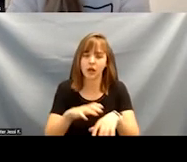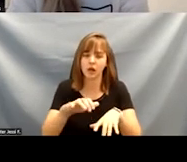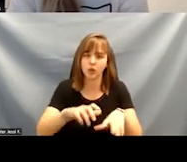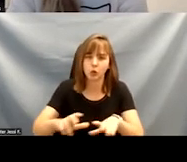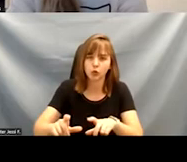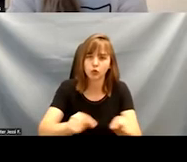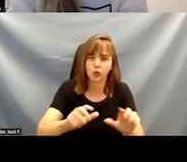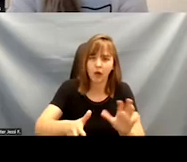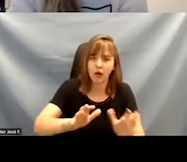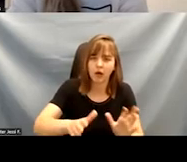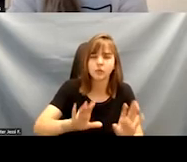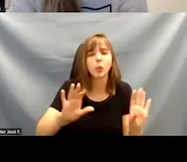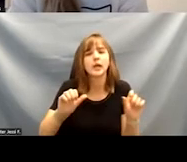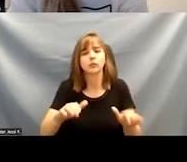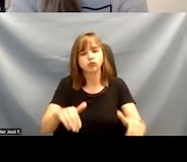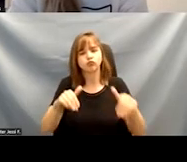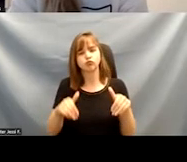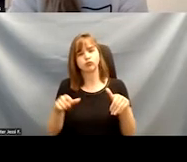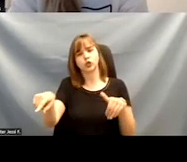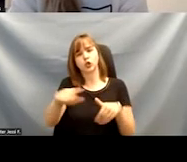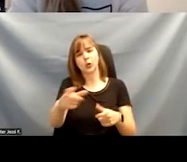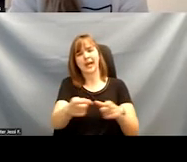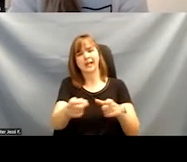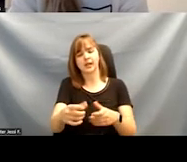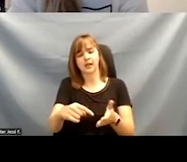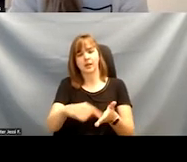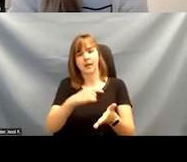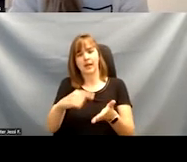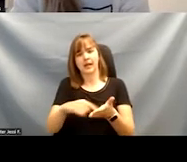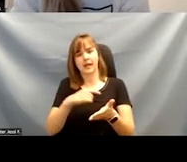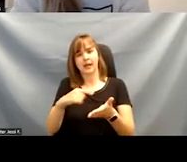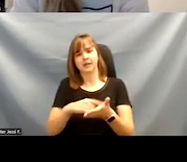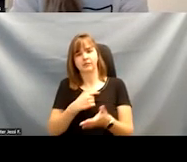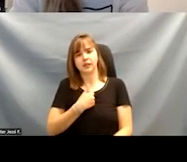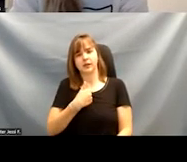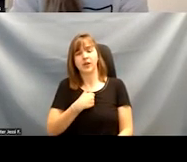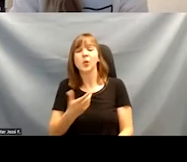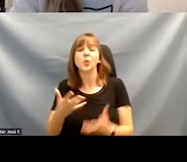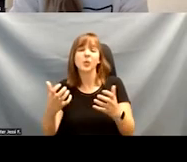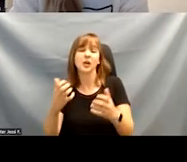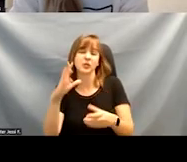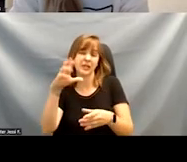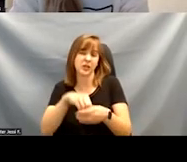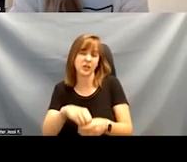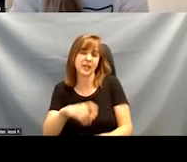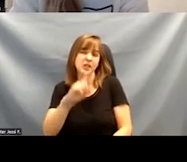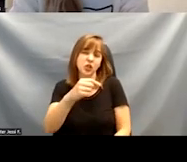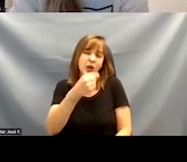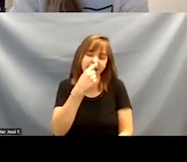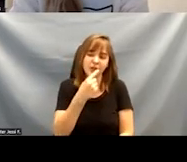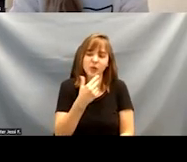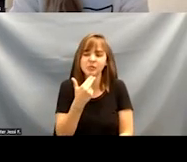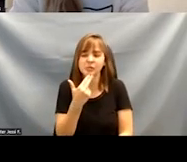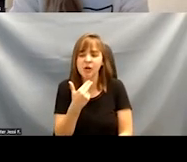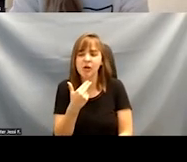goal of just being in some of our favorite retailers. We'd love to be in Target. We'd love to be in all of our favorite small little shops and gift shops